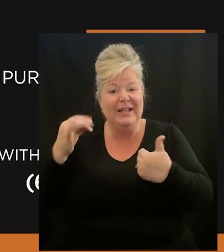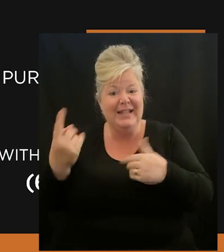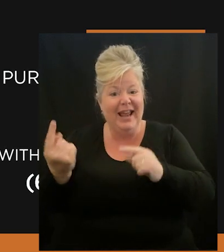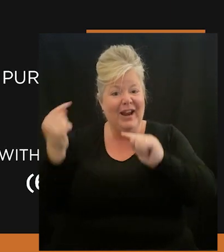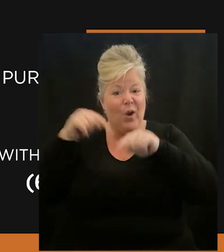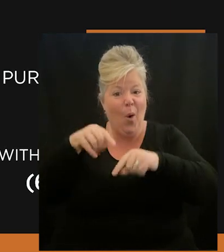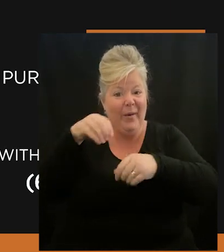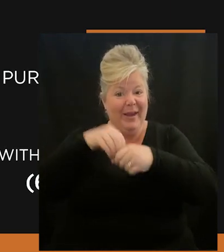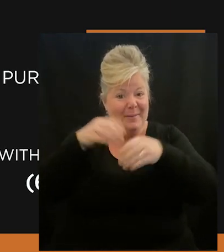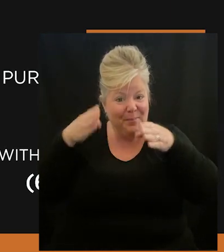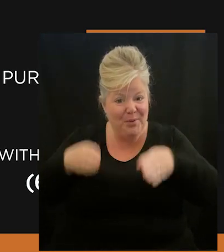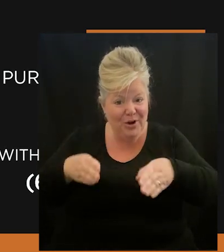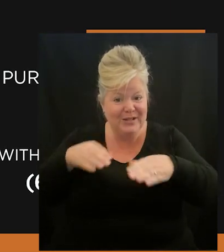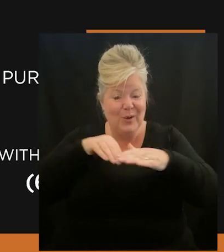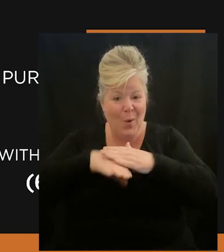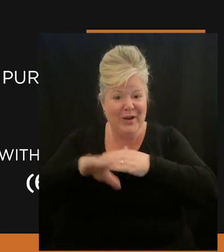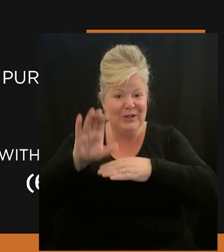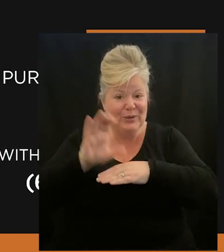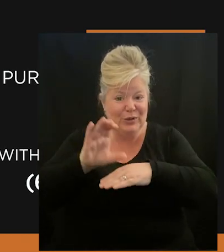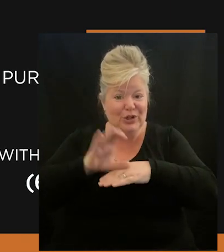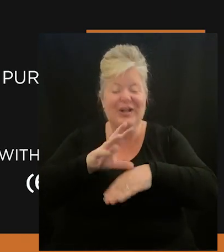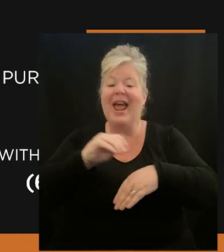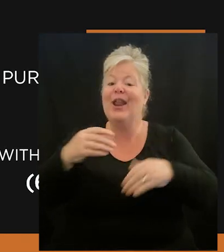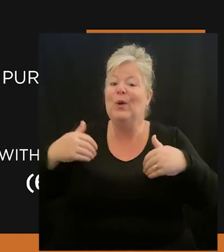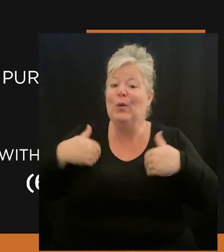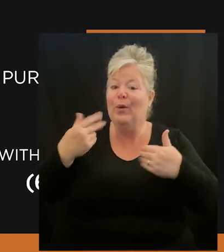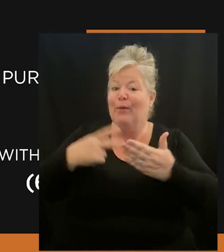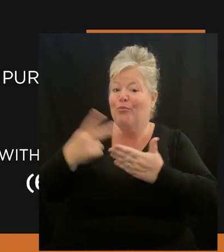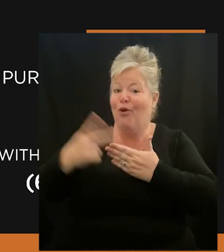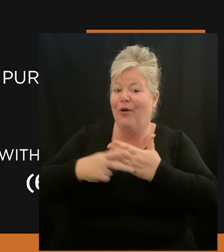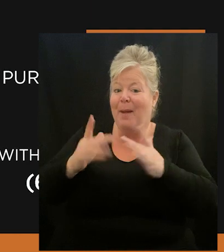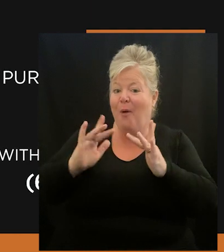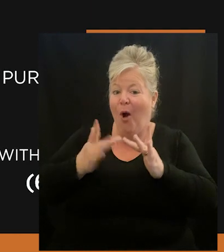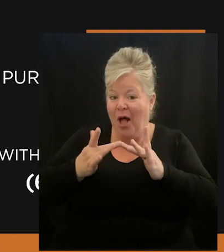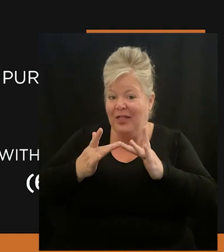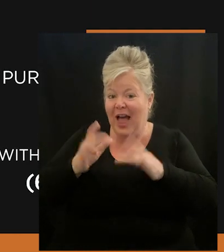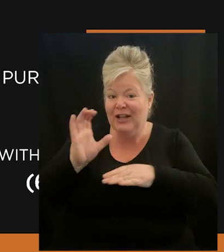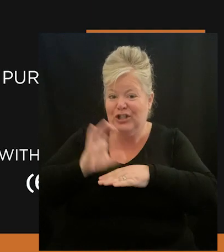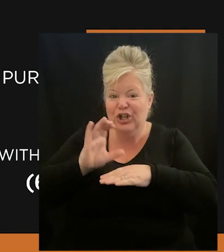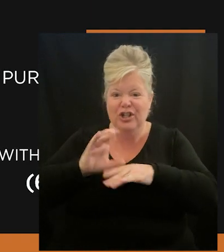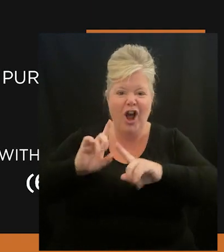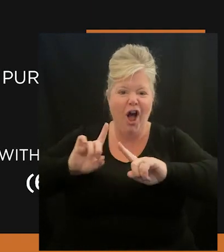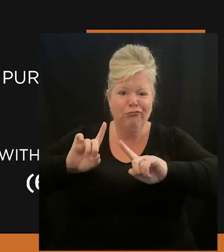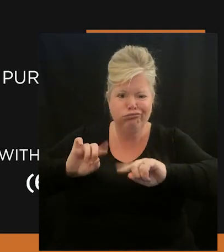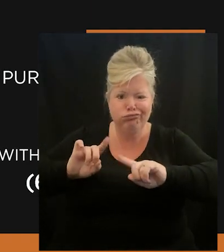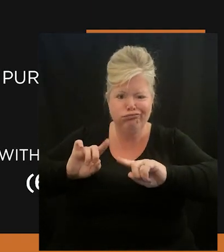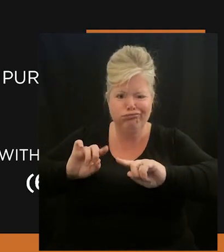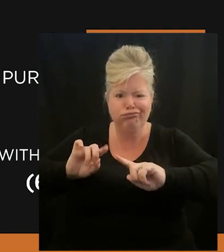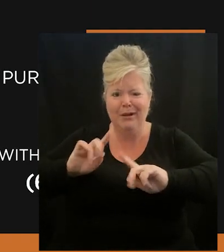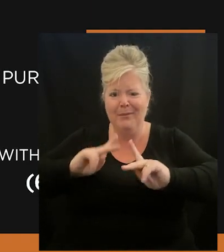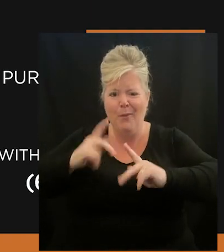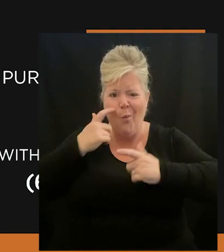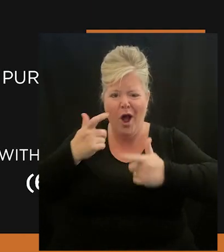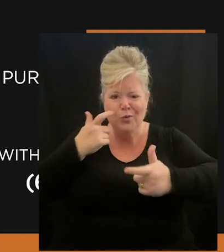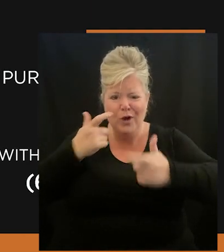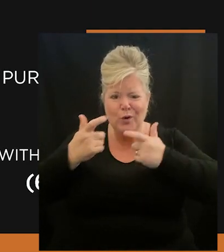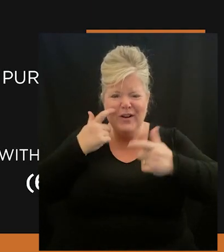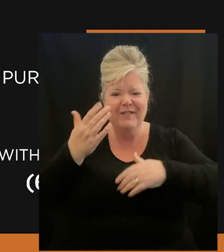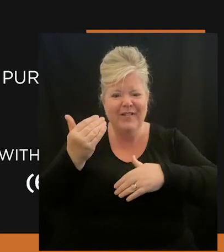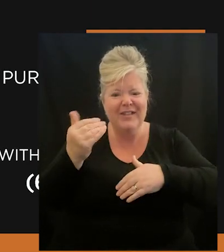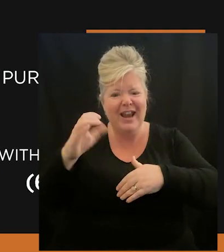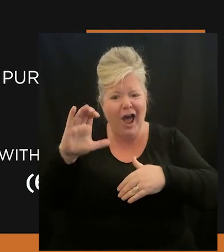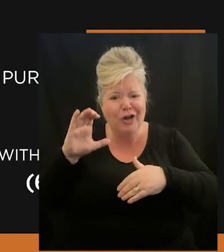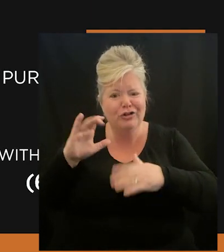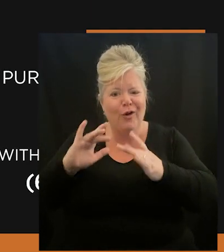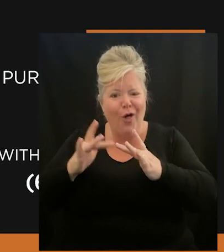church in person. And the youth program online church service attendance has stayed unbelievably strong with over 1,500 online